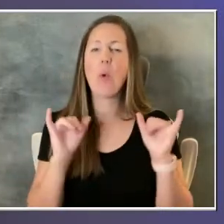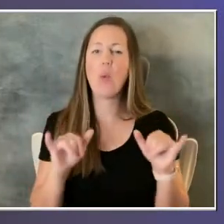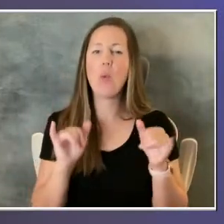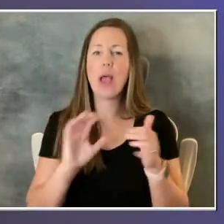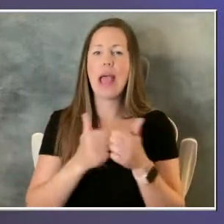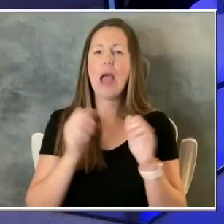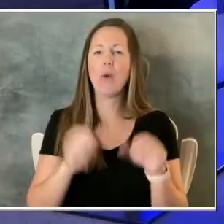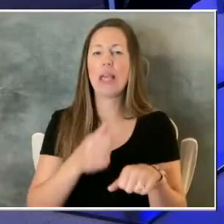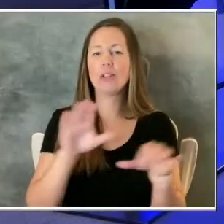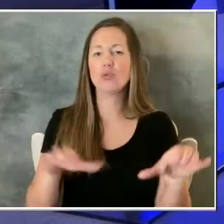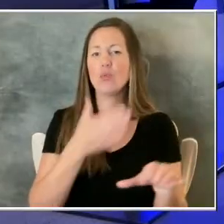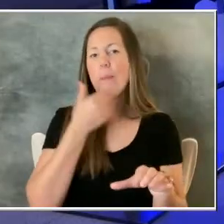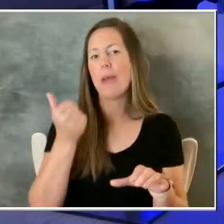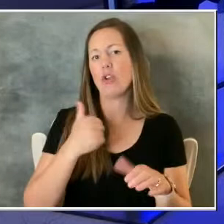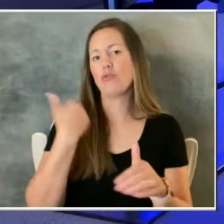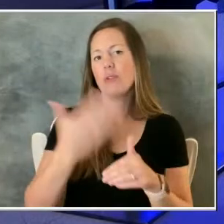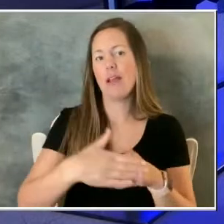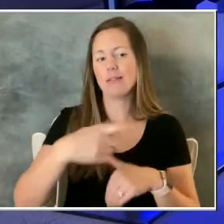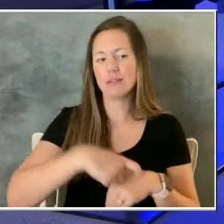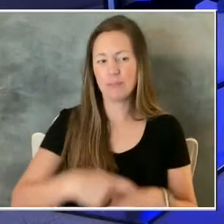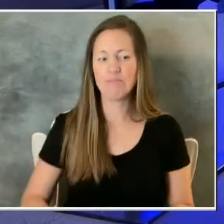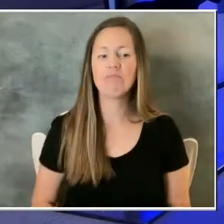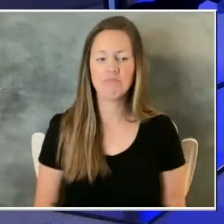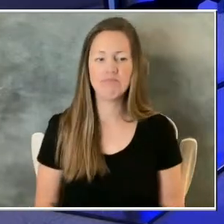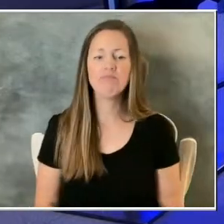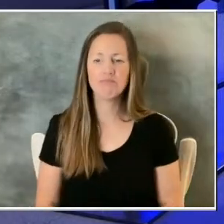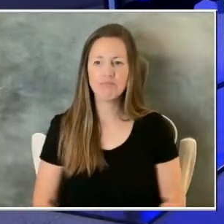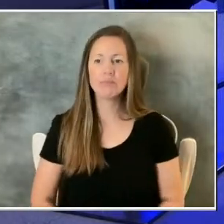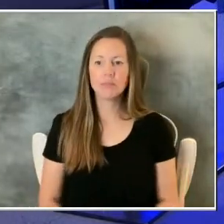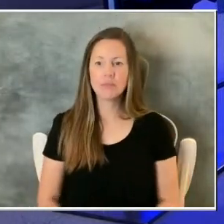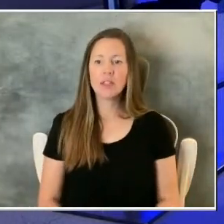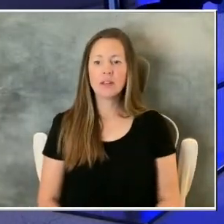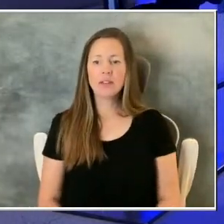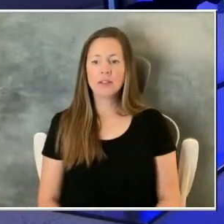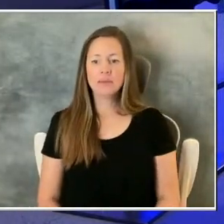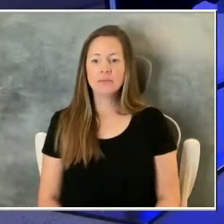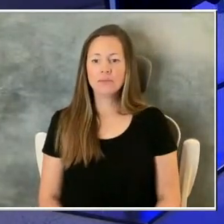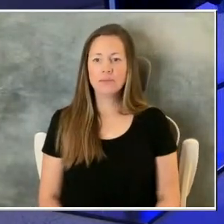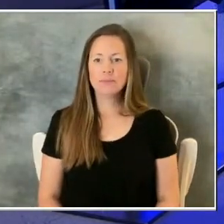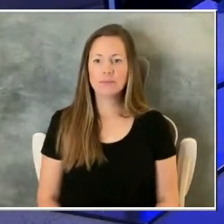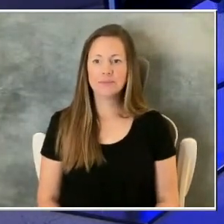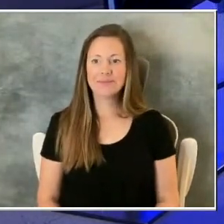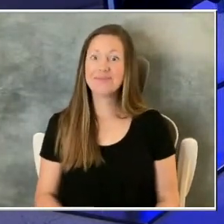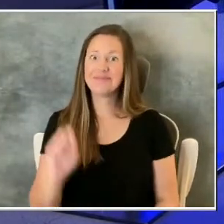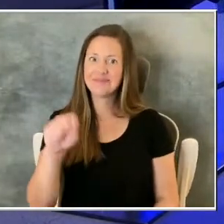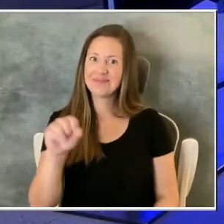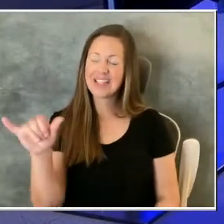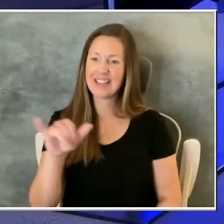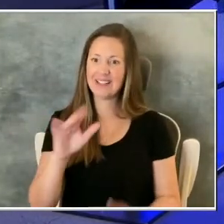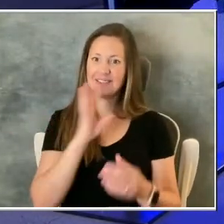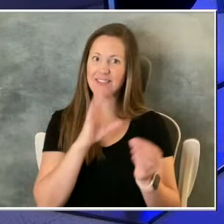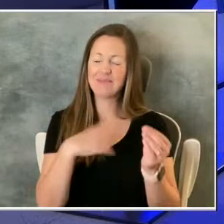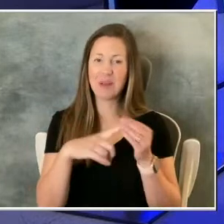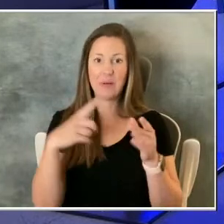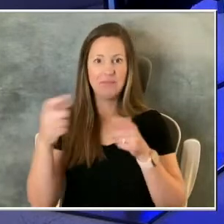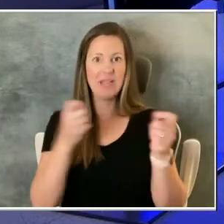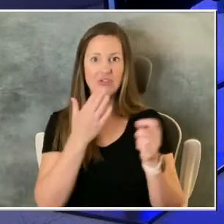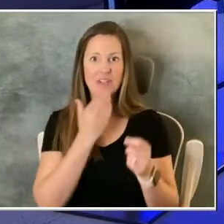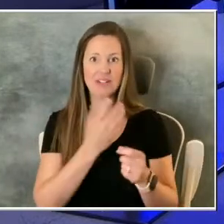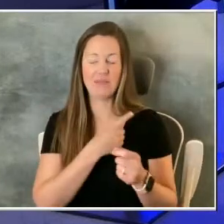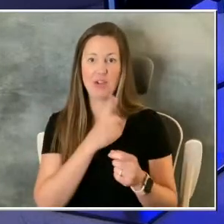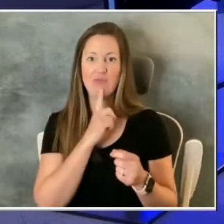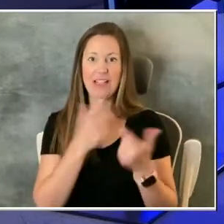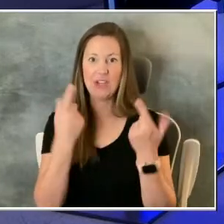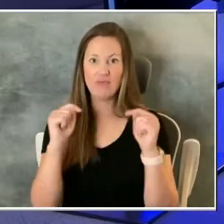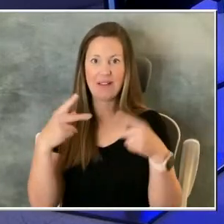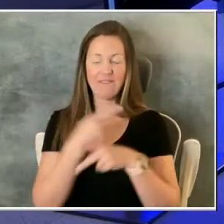when this happens. Yeah, we talk about the balance of life, but like no truer than when you're talking about managing diabetes, like really trying to figure out how that